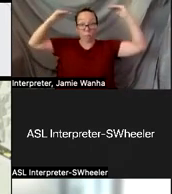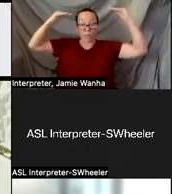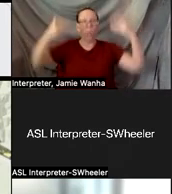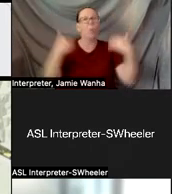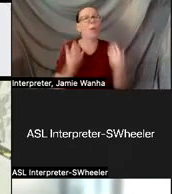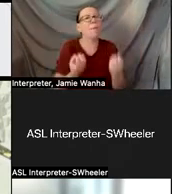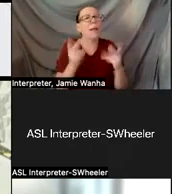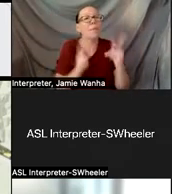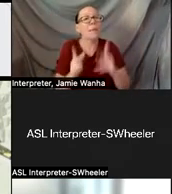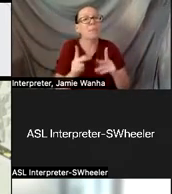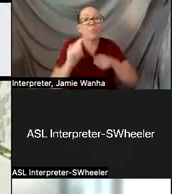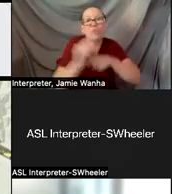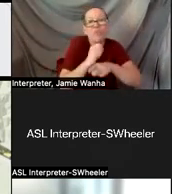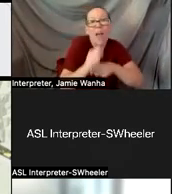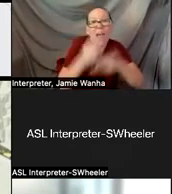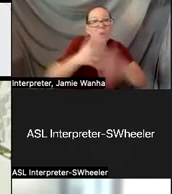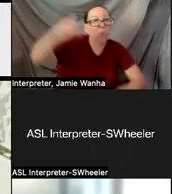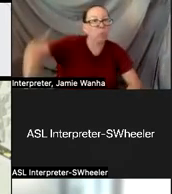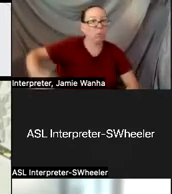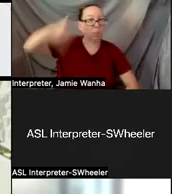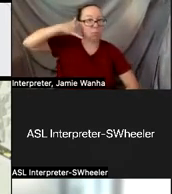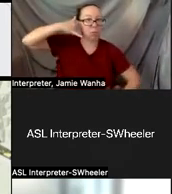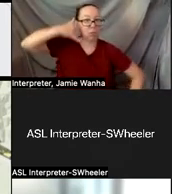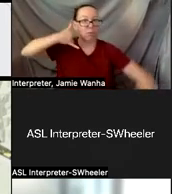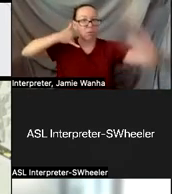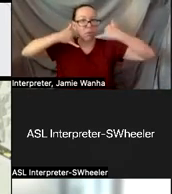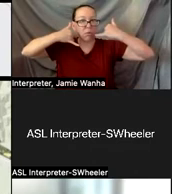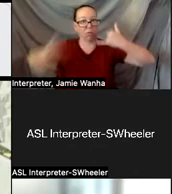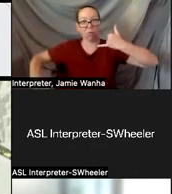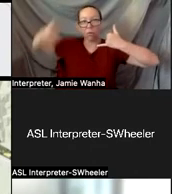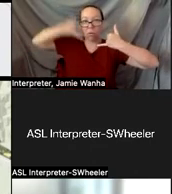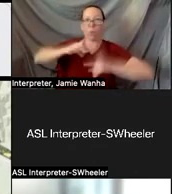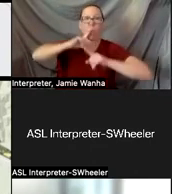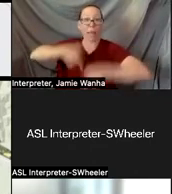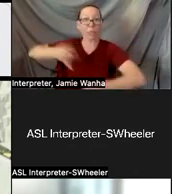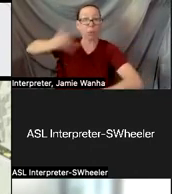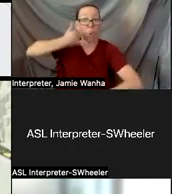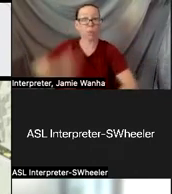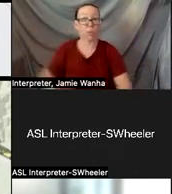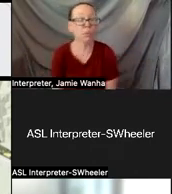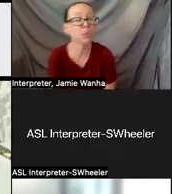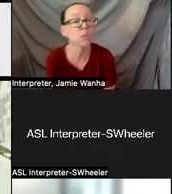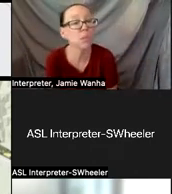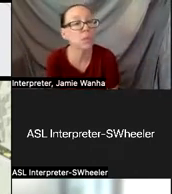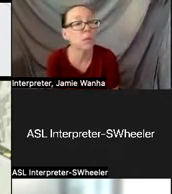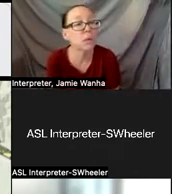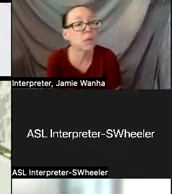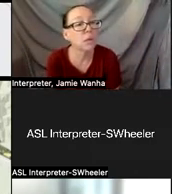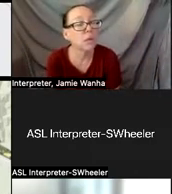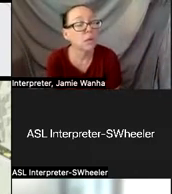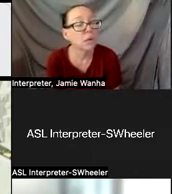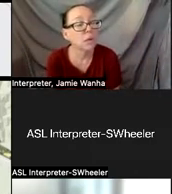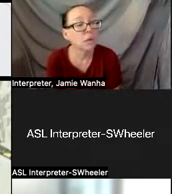really spent our time looking at our response to an earthquake like this. There